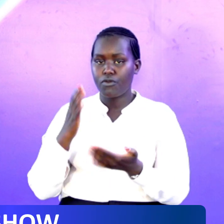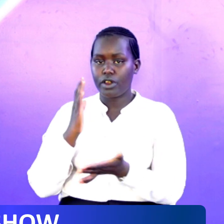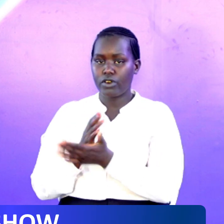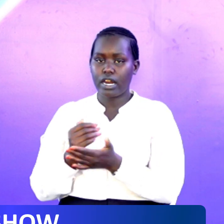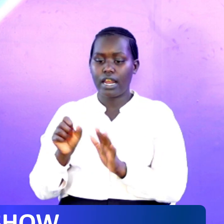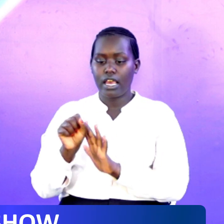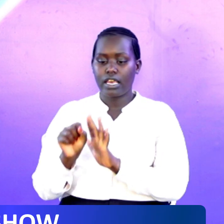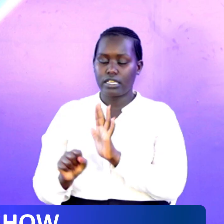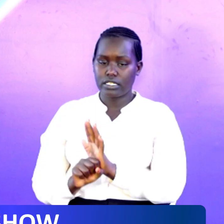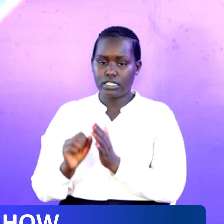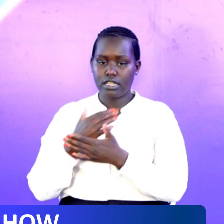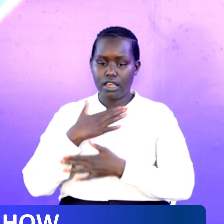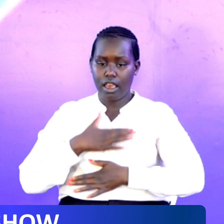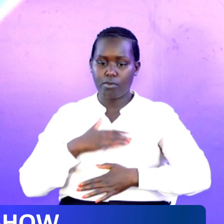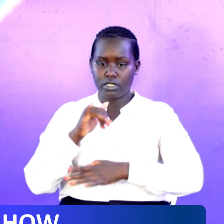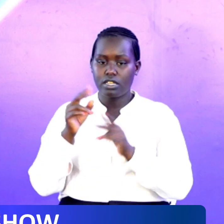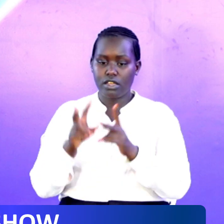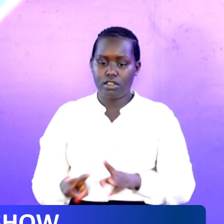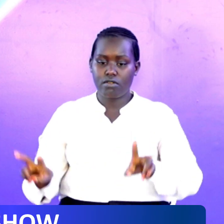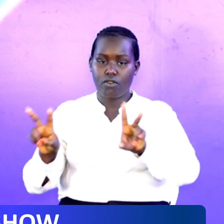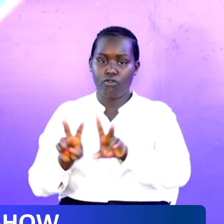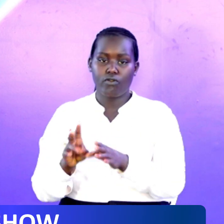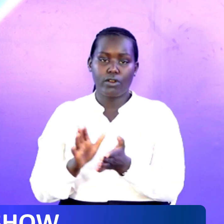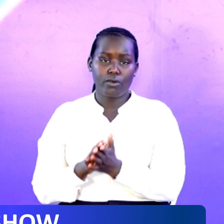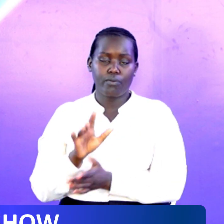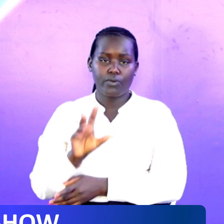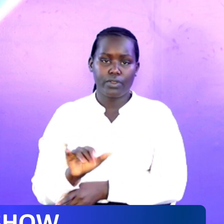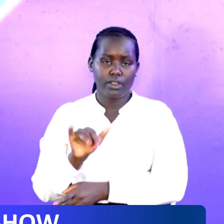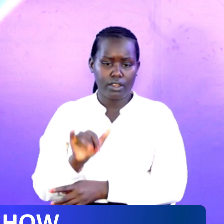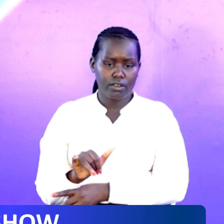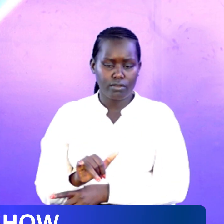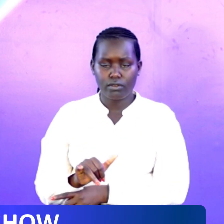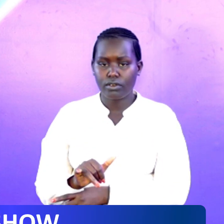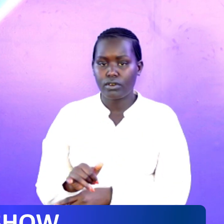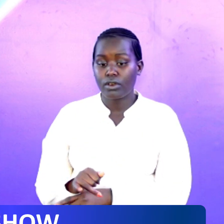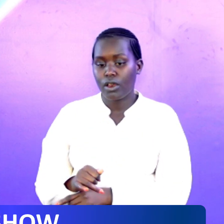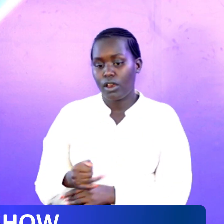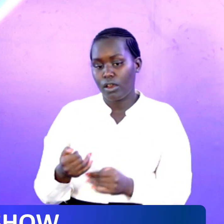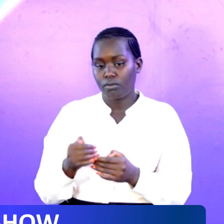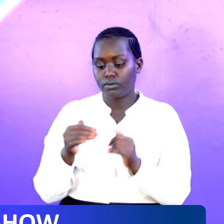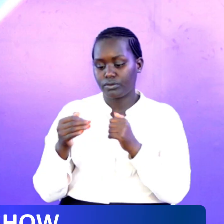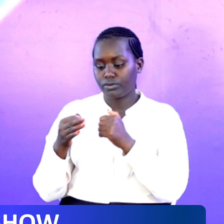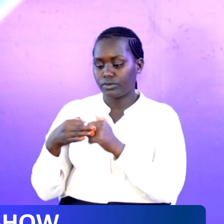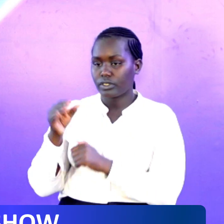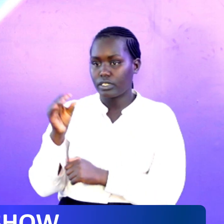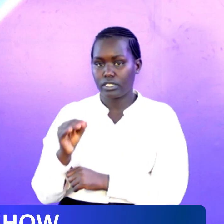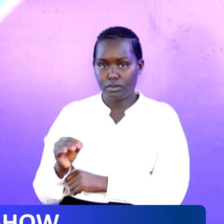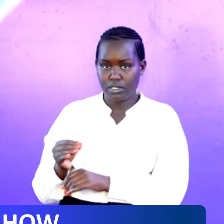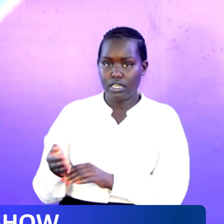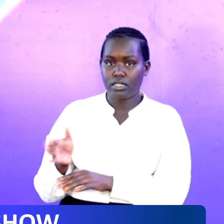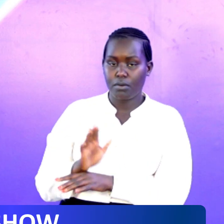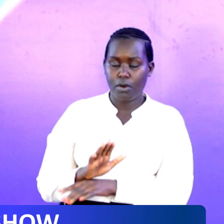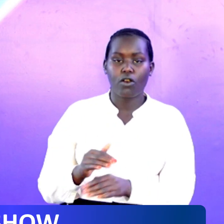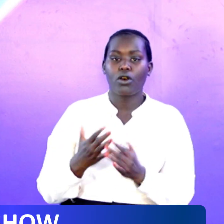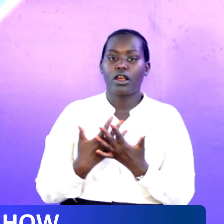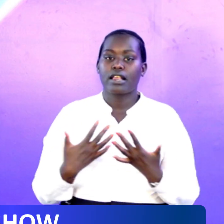appreciate normally, isn't it? The value is not on their percentage return. Because we're looking at 8% return on property. He's